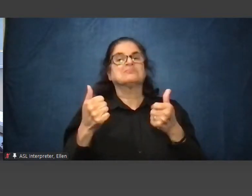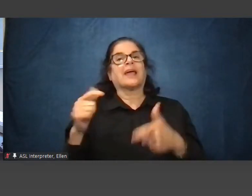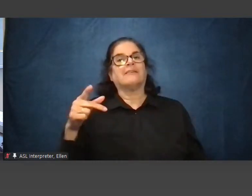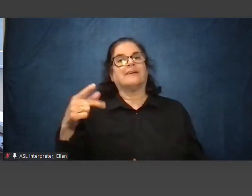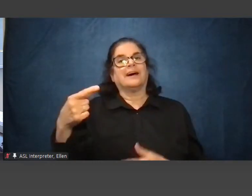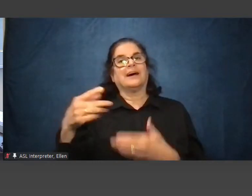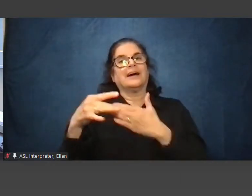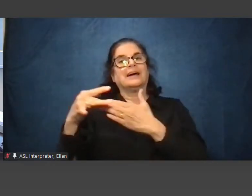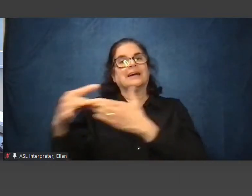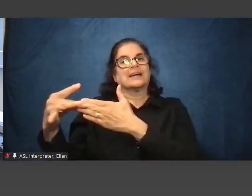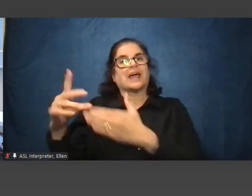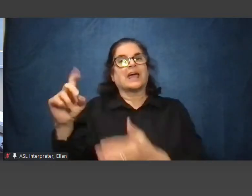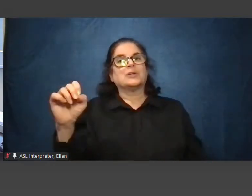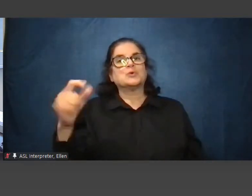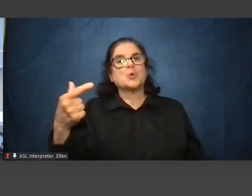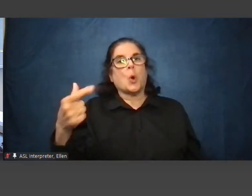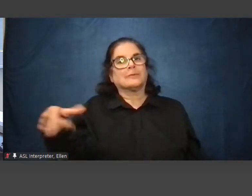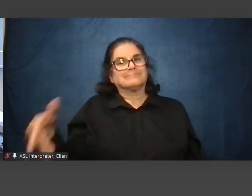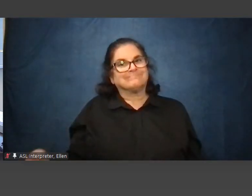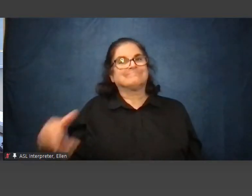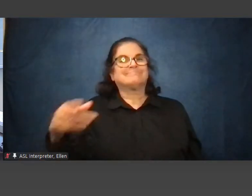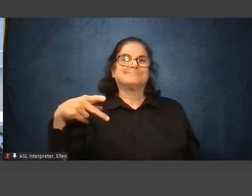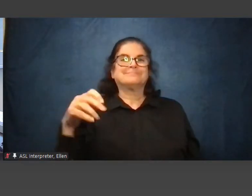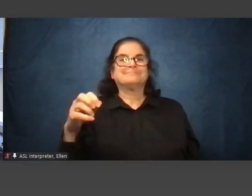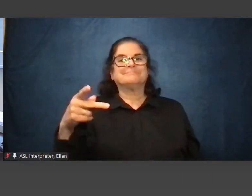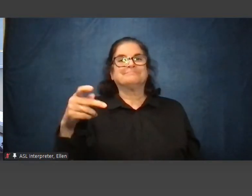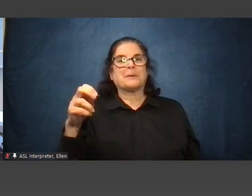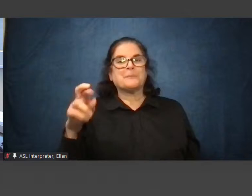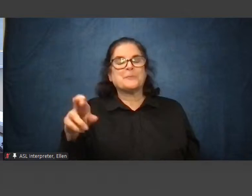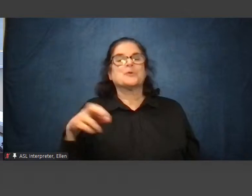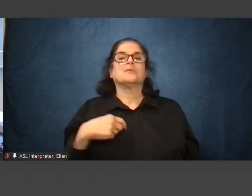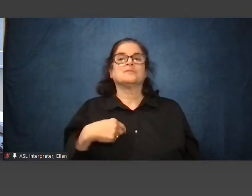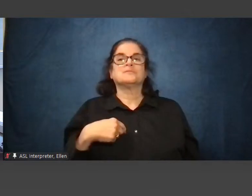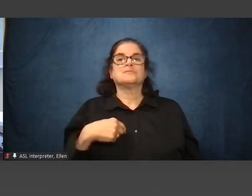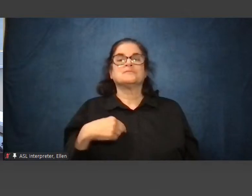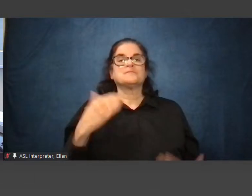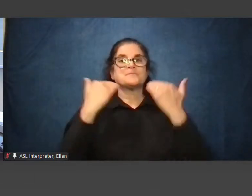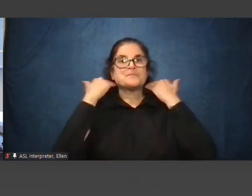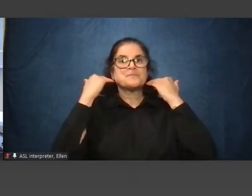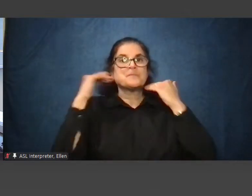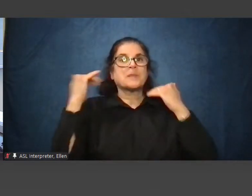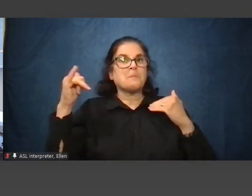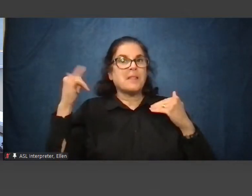blonde wavy hair, and I'm wearing a blue dress.